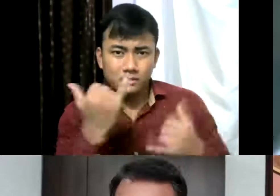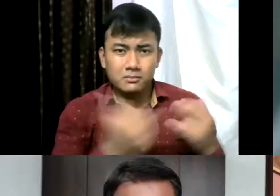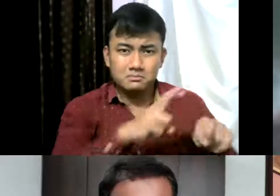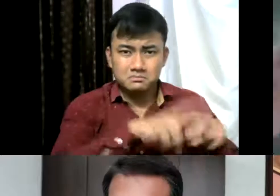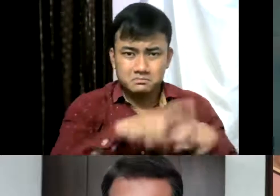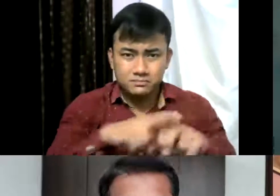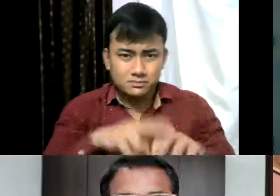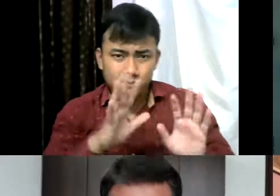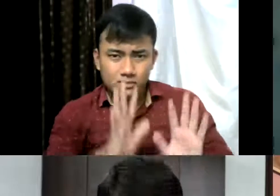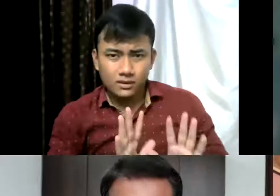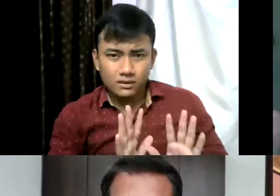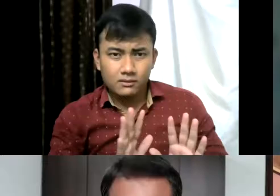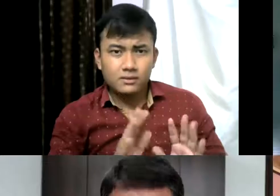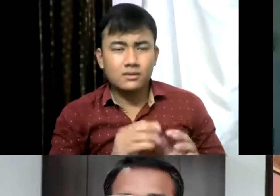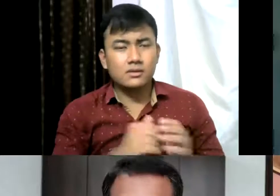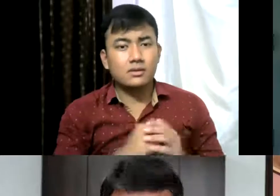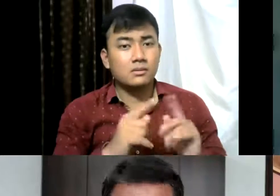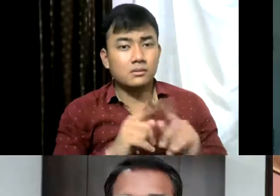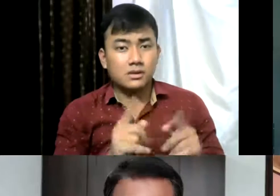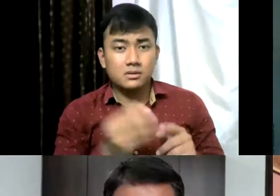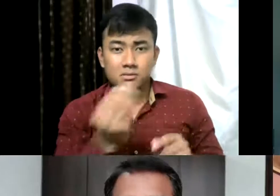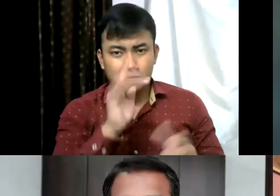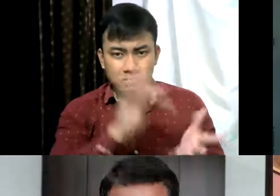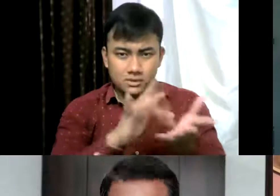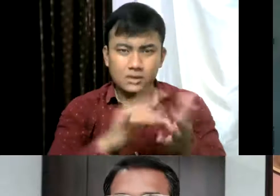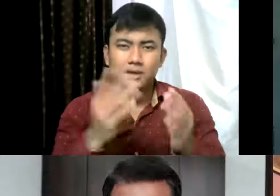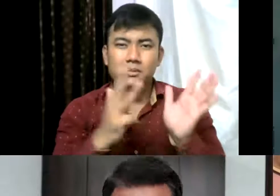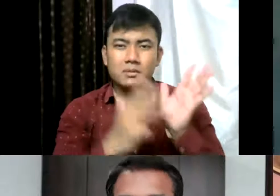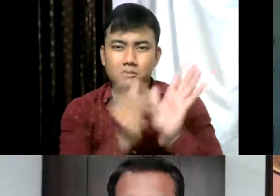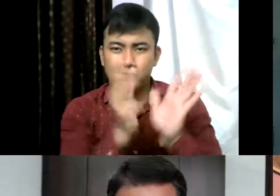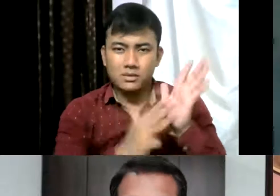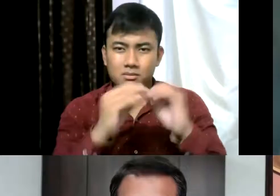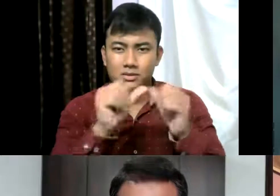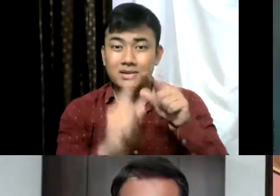because that's the only space you can find, especially in a place like Mumbai where real estate is so expensive, right?